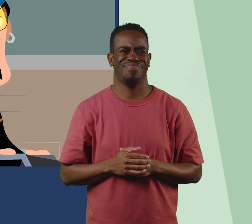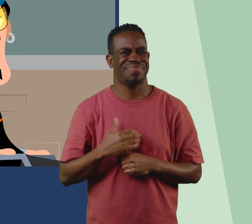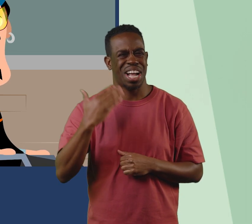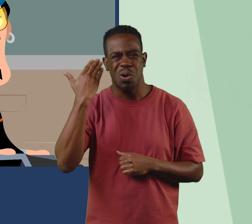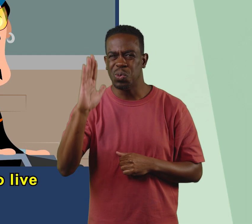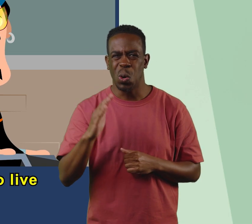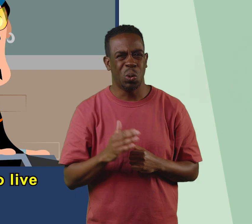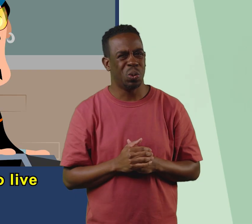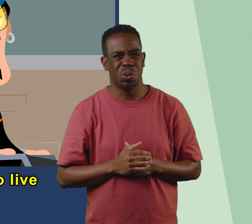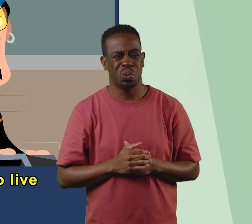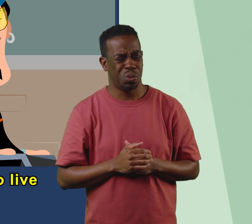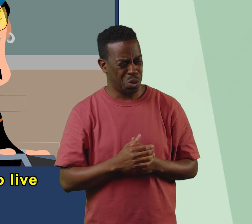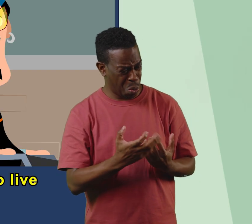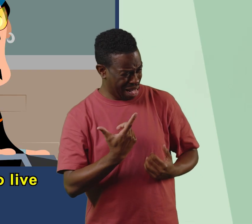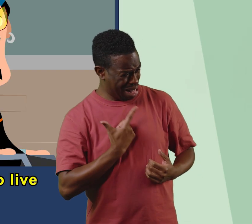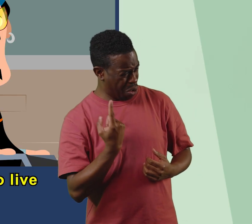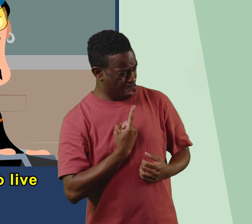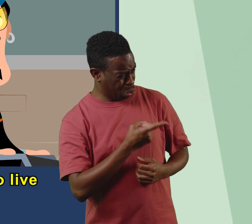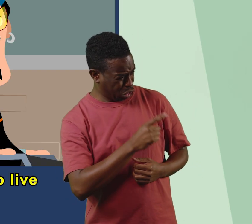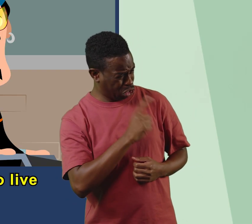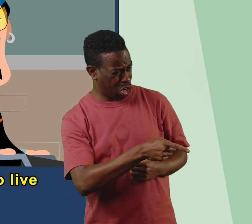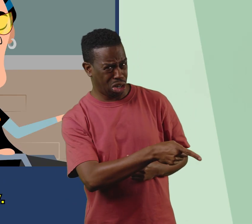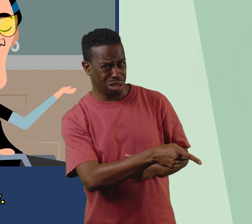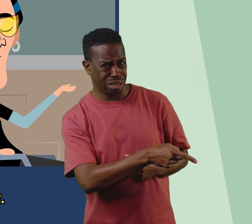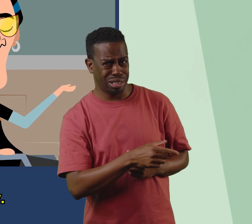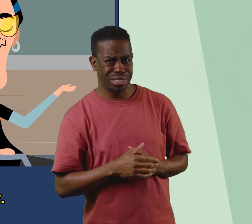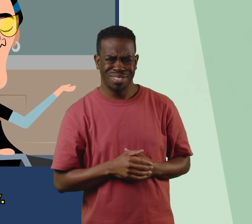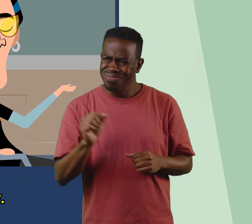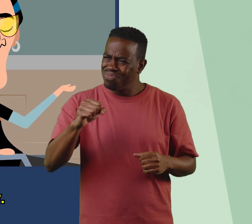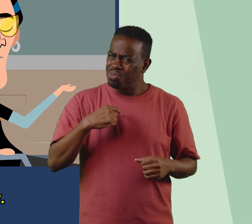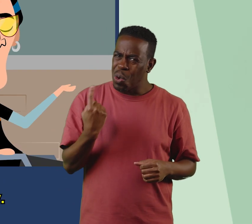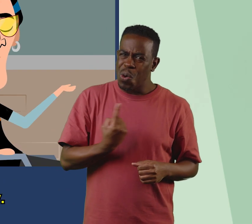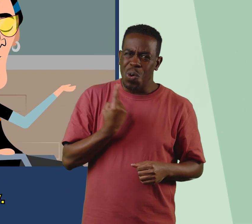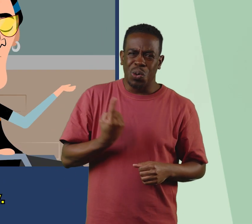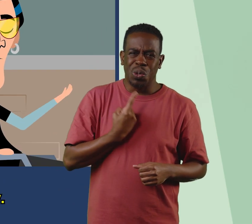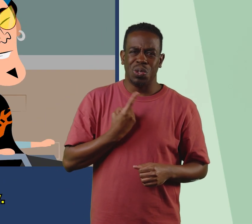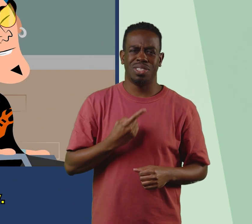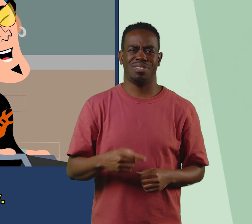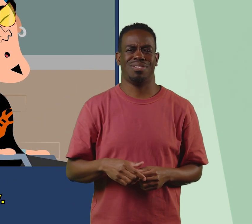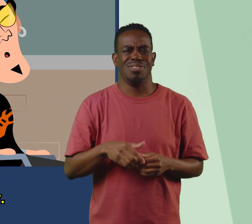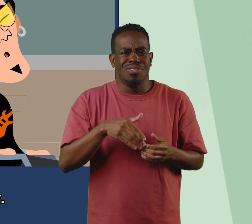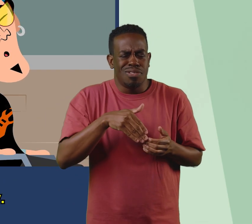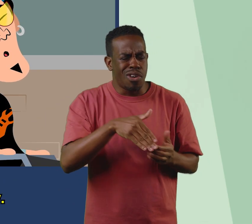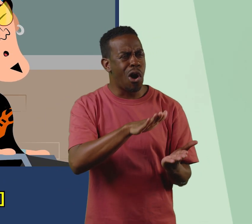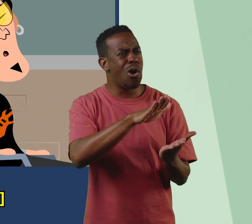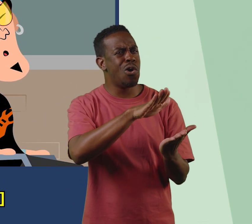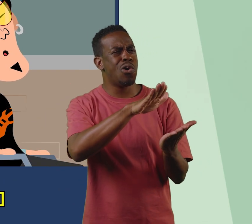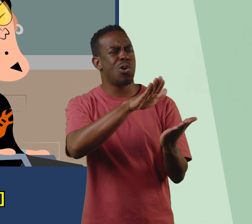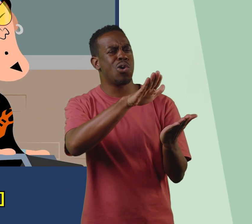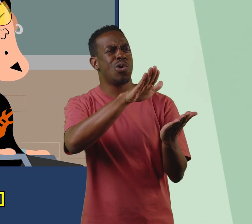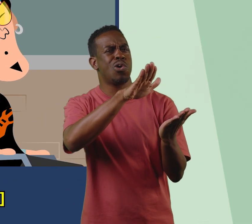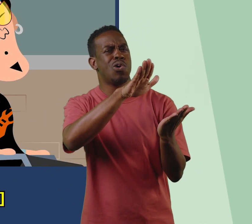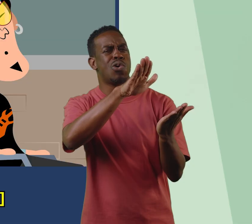I don't know, babe. Are you sure you want to live by yourself? I'm a lone wolf, baby.